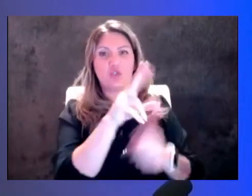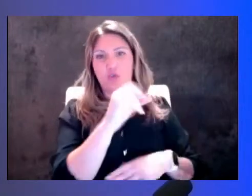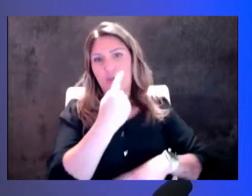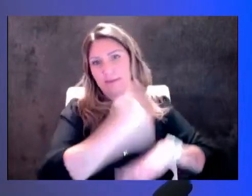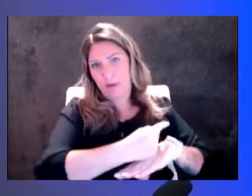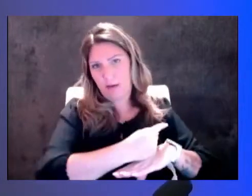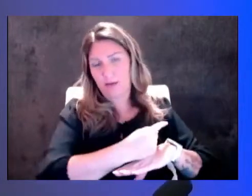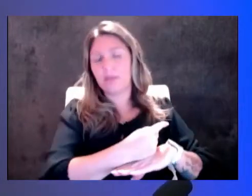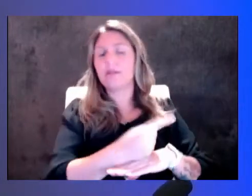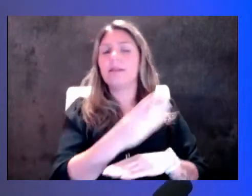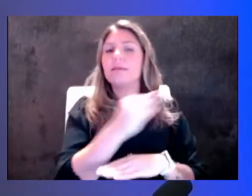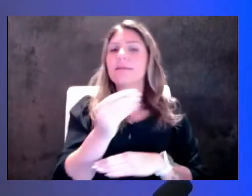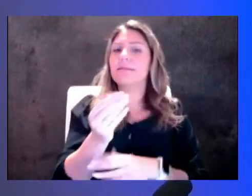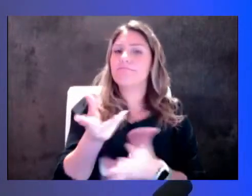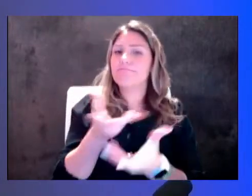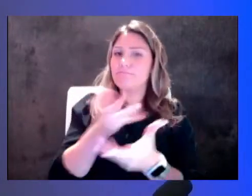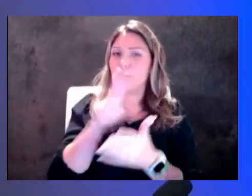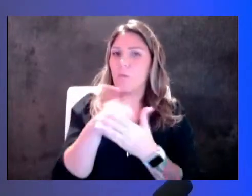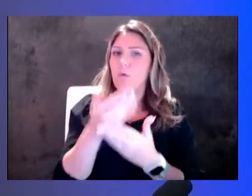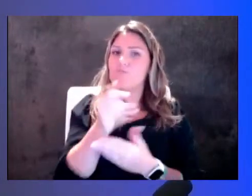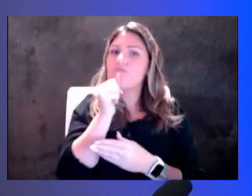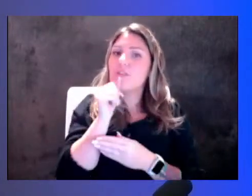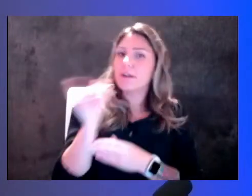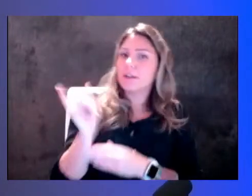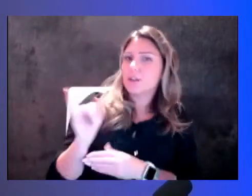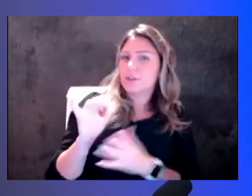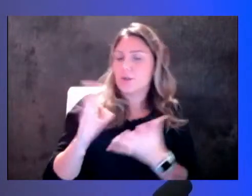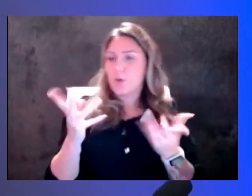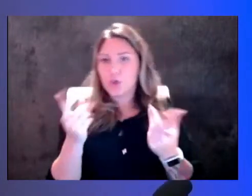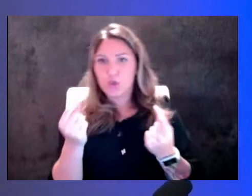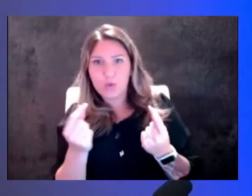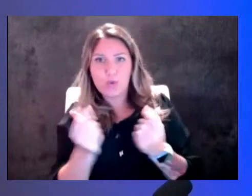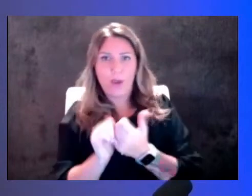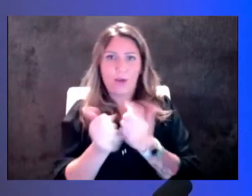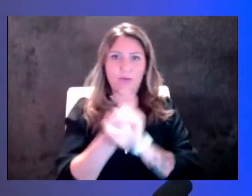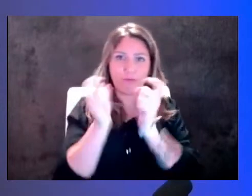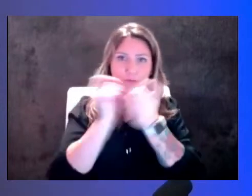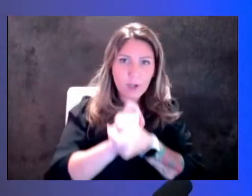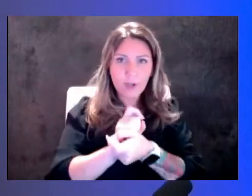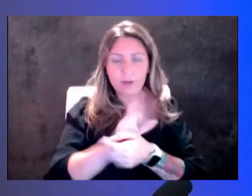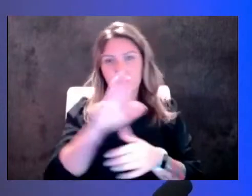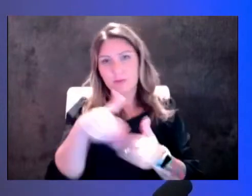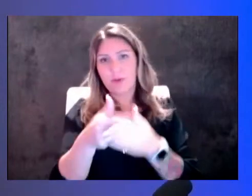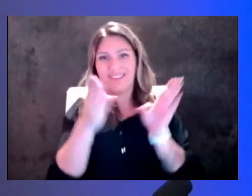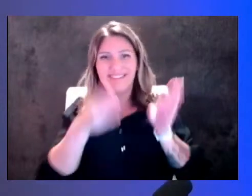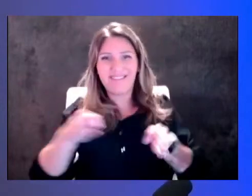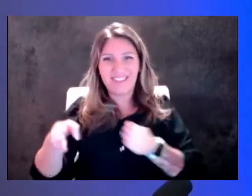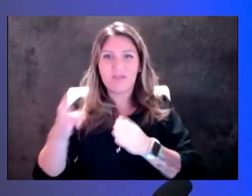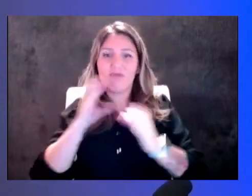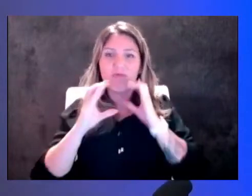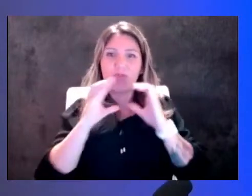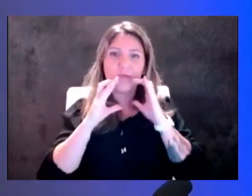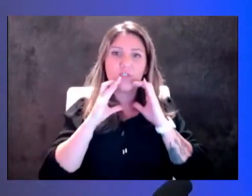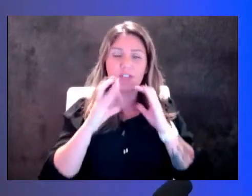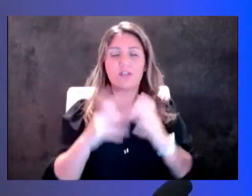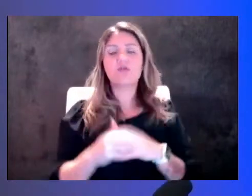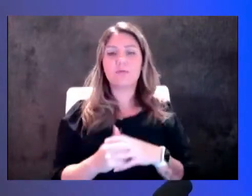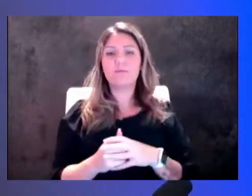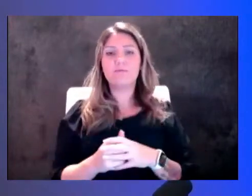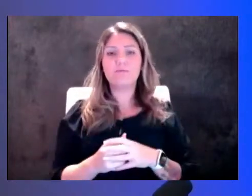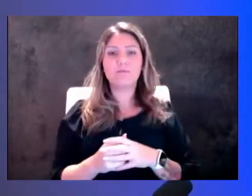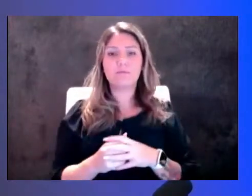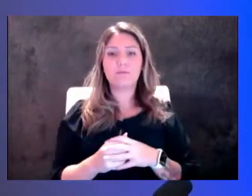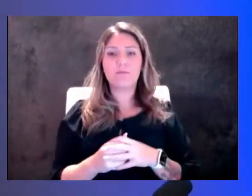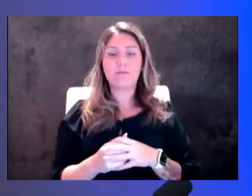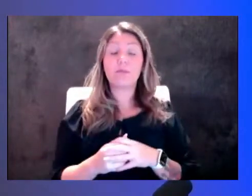private insurers. What are you doing? How are you changing these things? And again, those are individual conversations. But we know they pretty